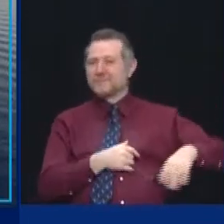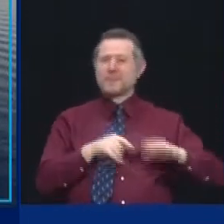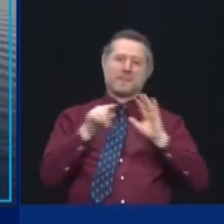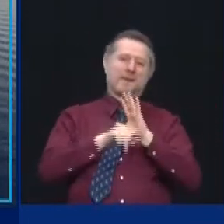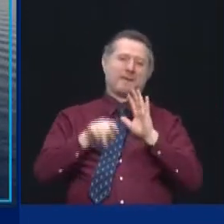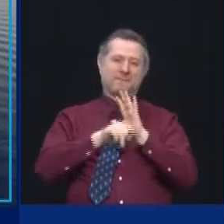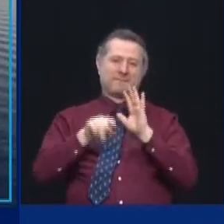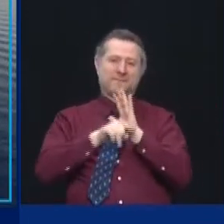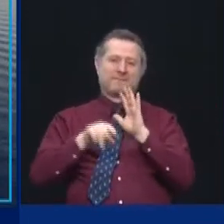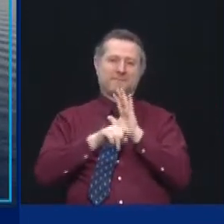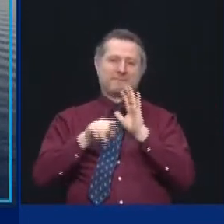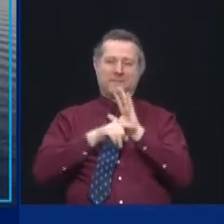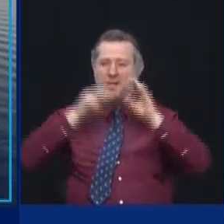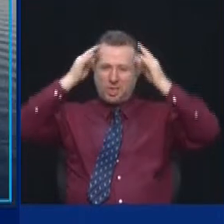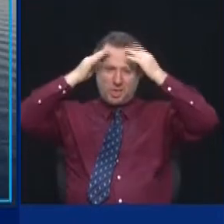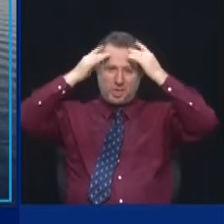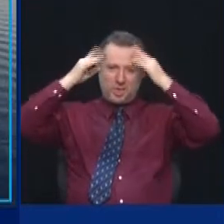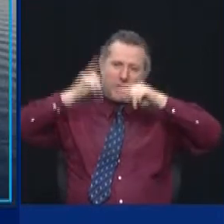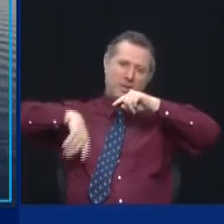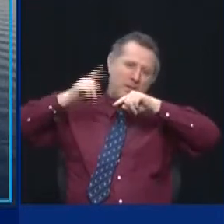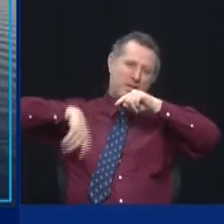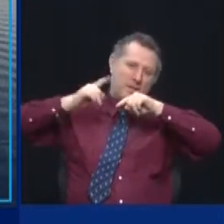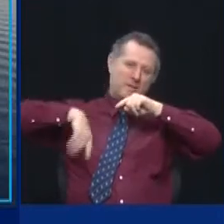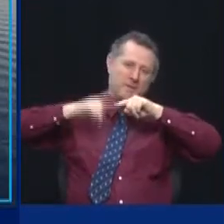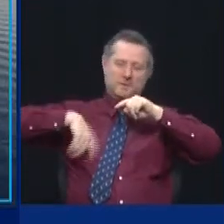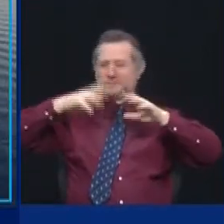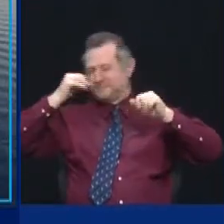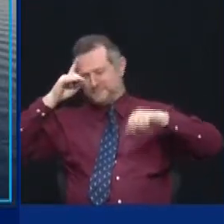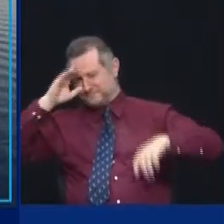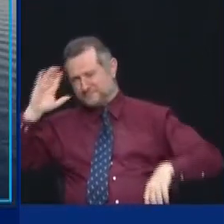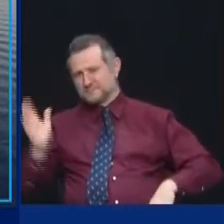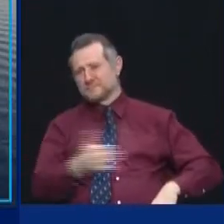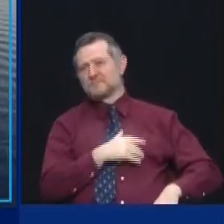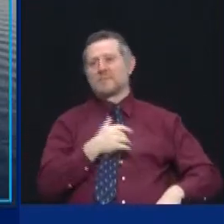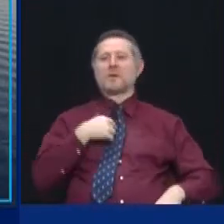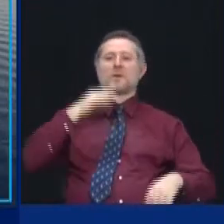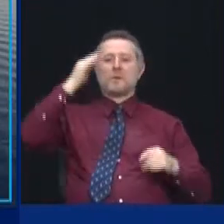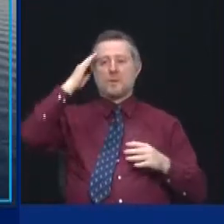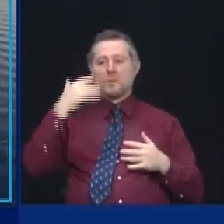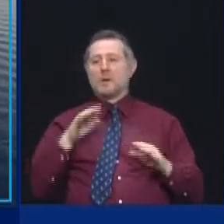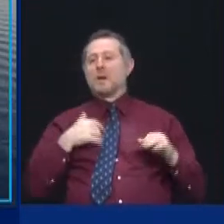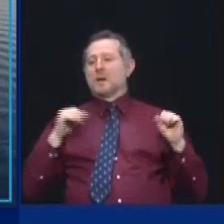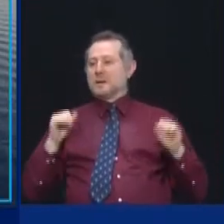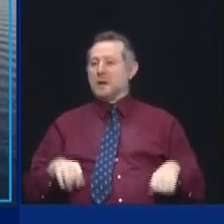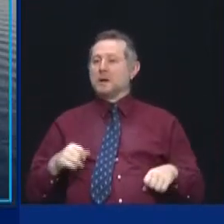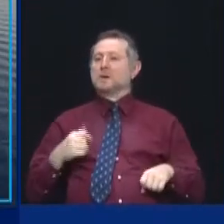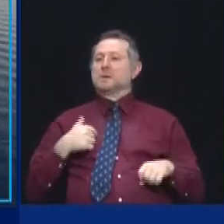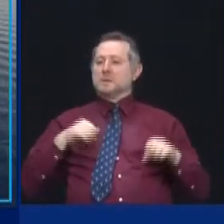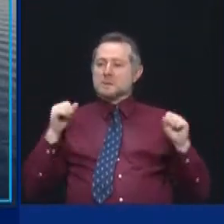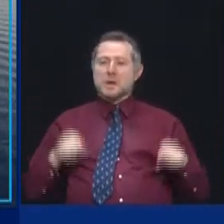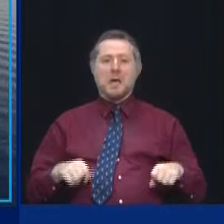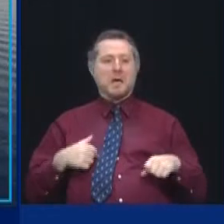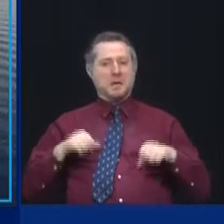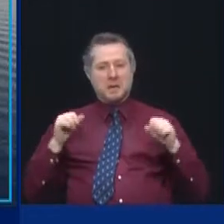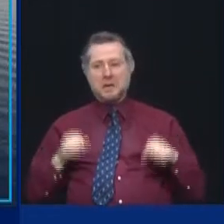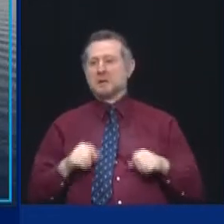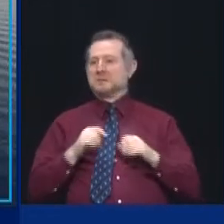people are going to be afraid to come back to New York City. People are going to be afraid to go to downtown.